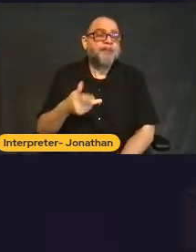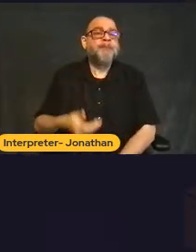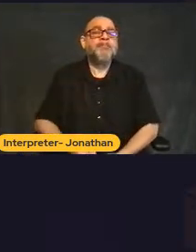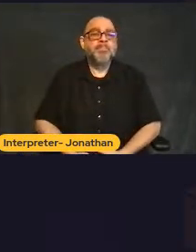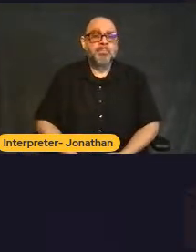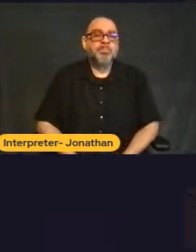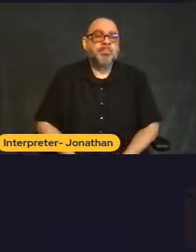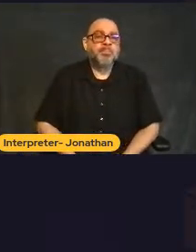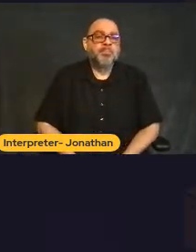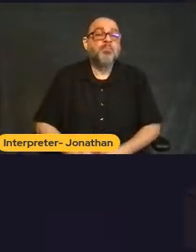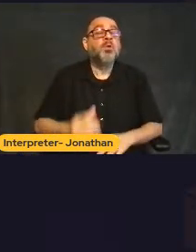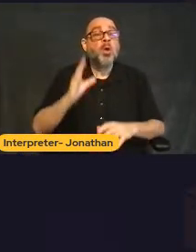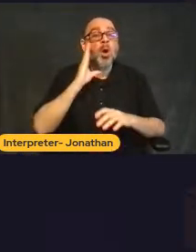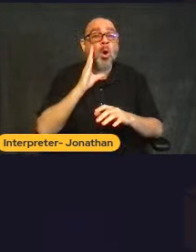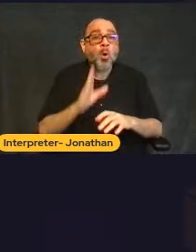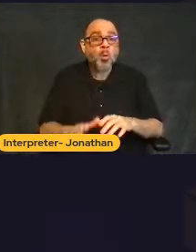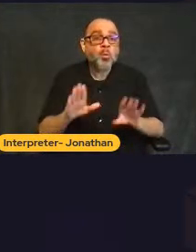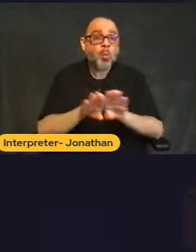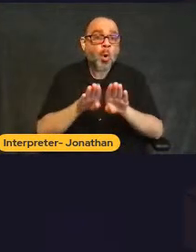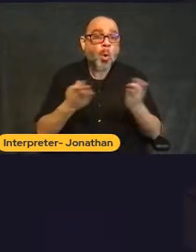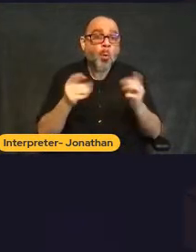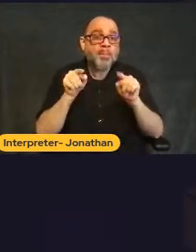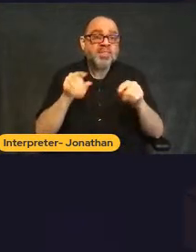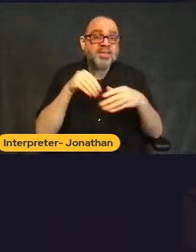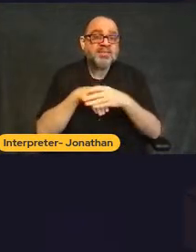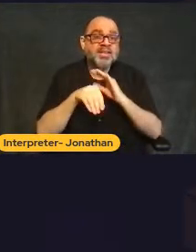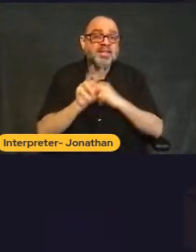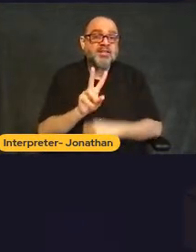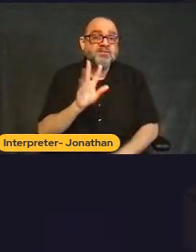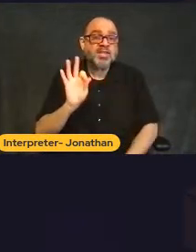and we'll open this in VS Code.